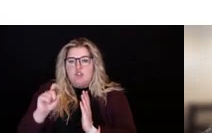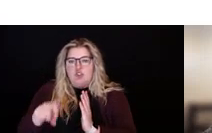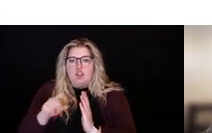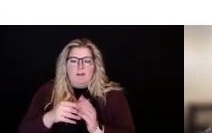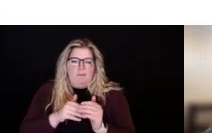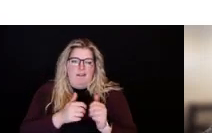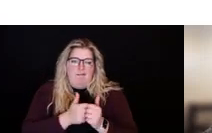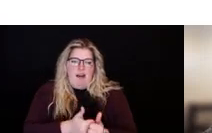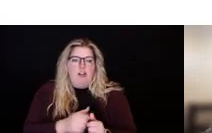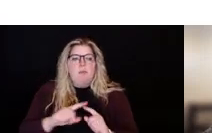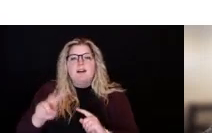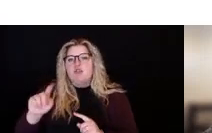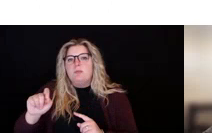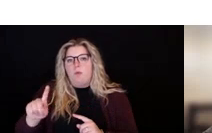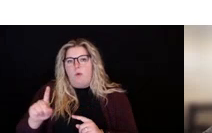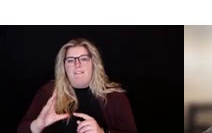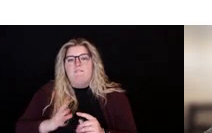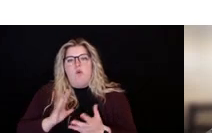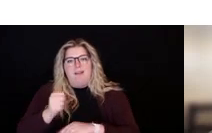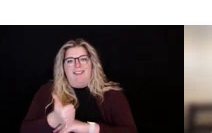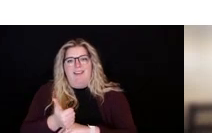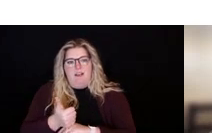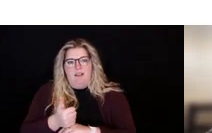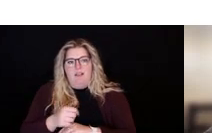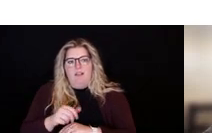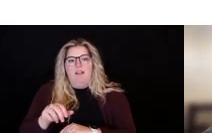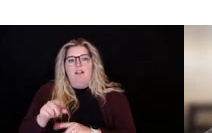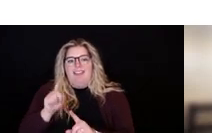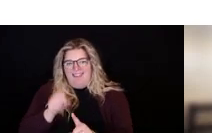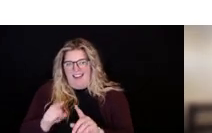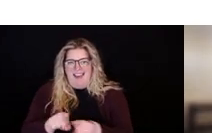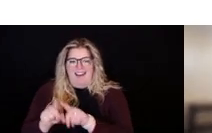2.1 just formalized that as a requirement.